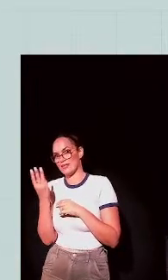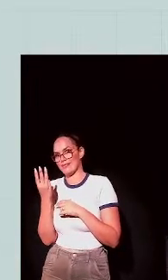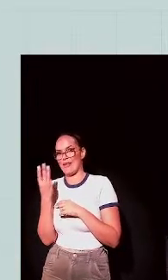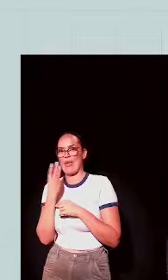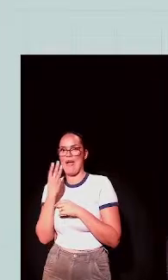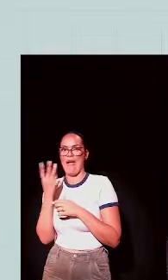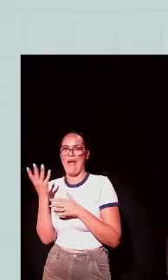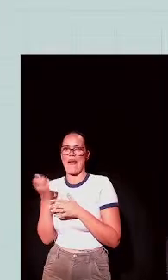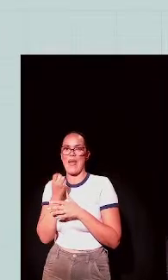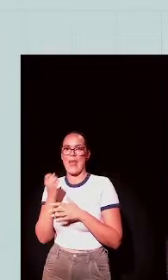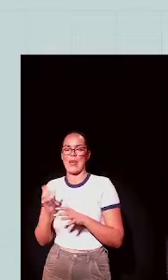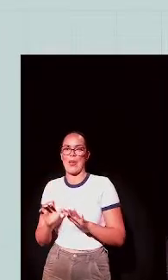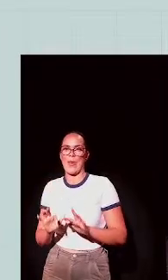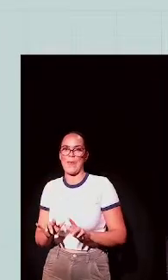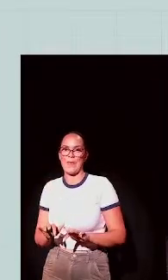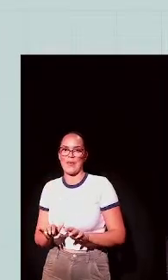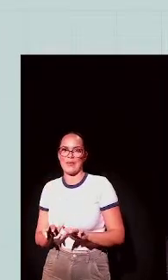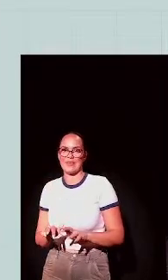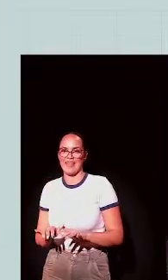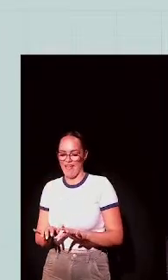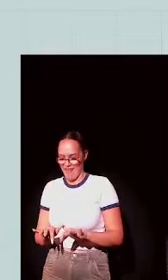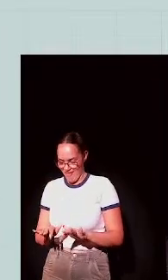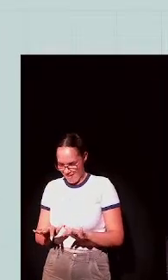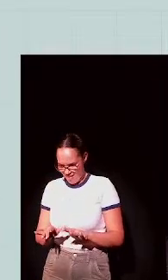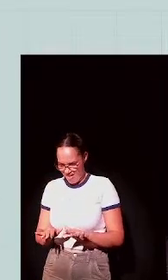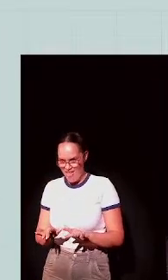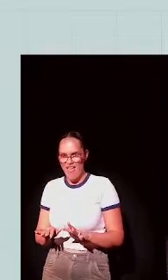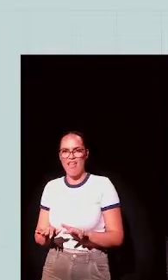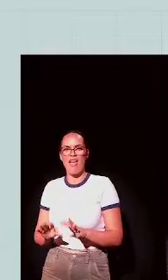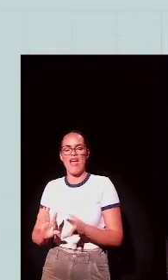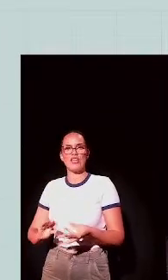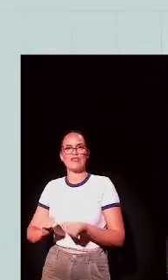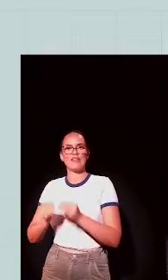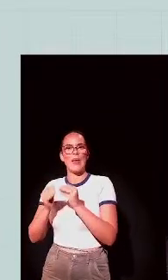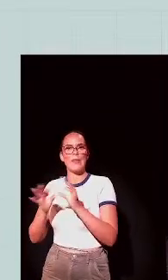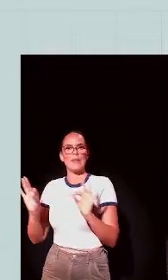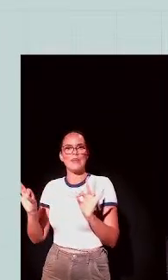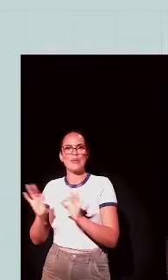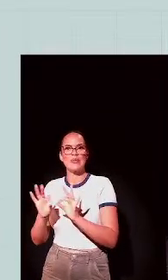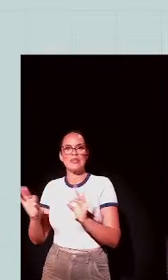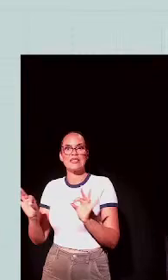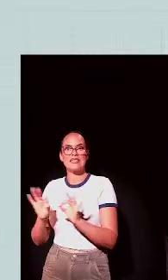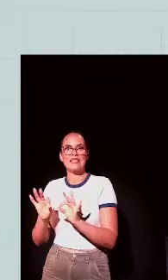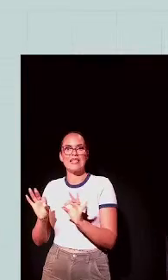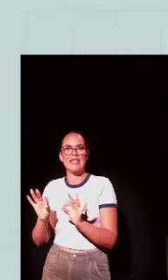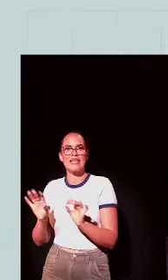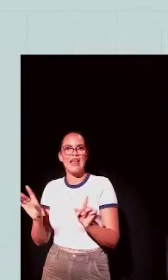computer and learnt how to create music like this.